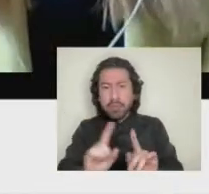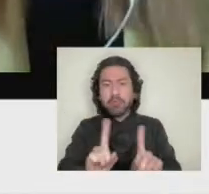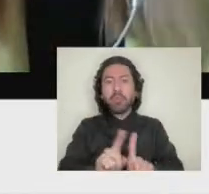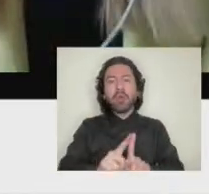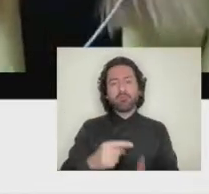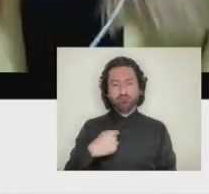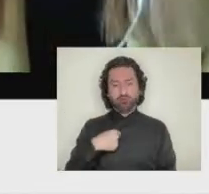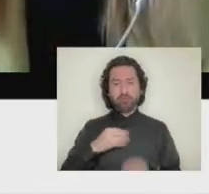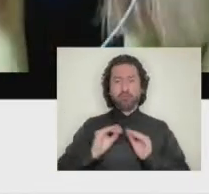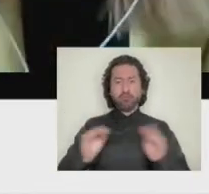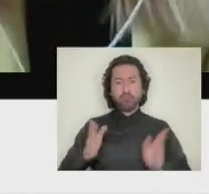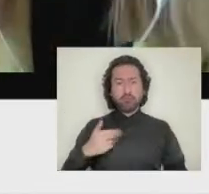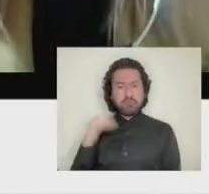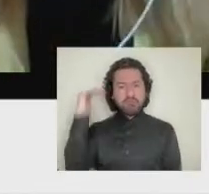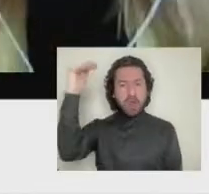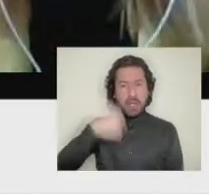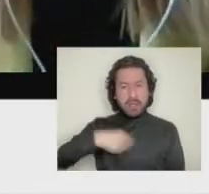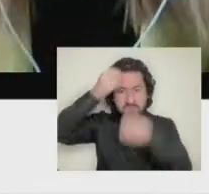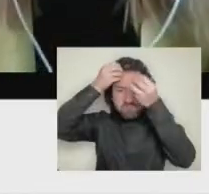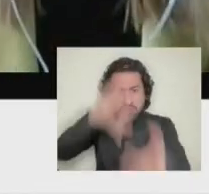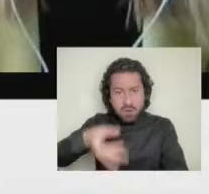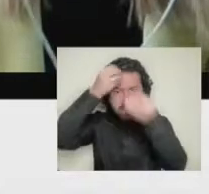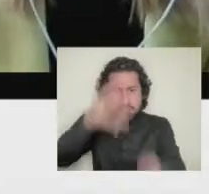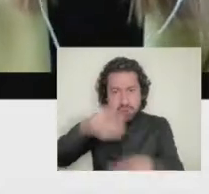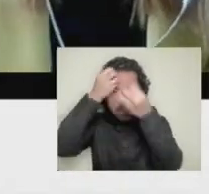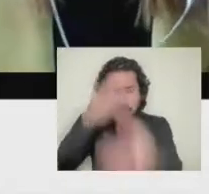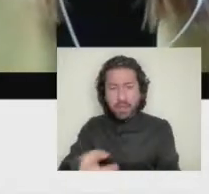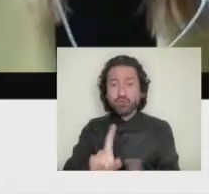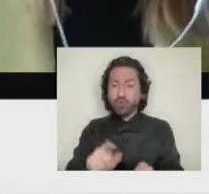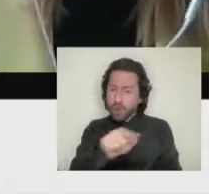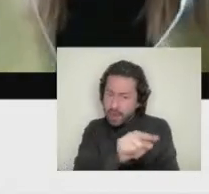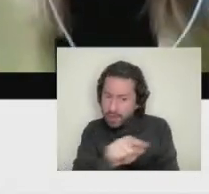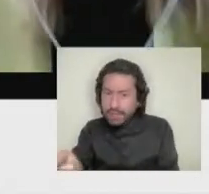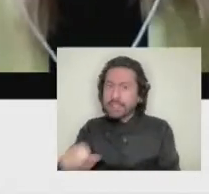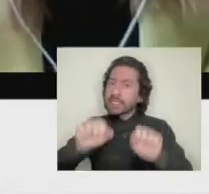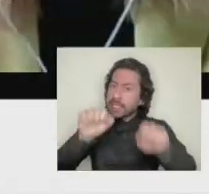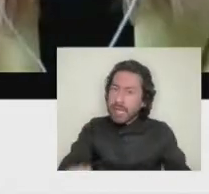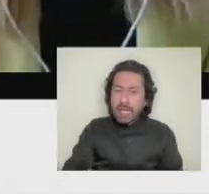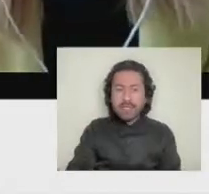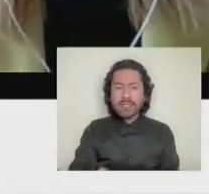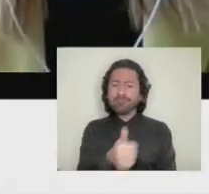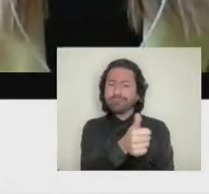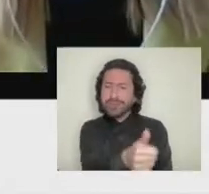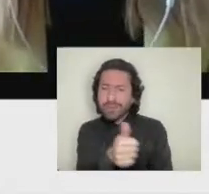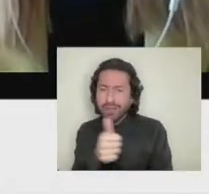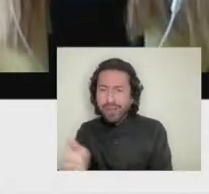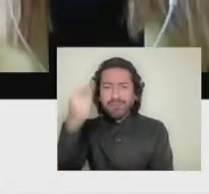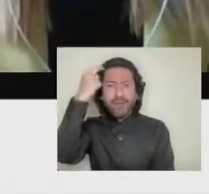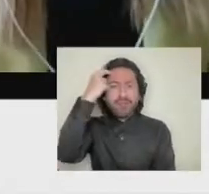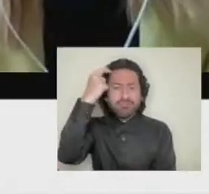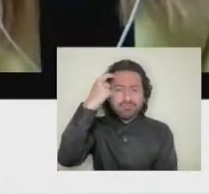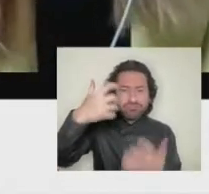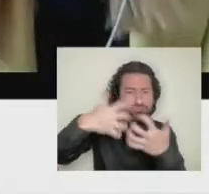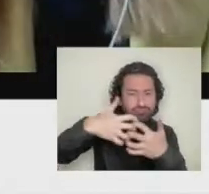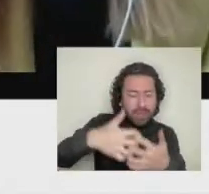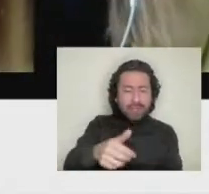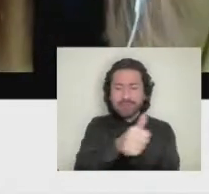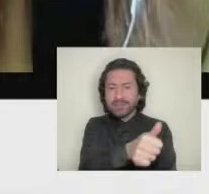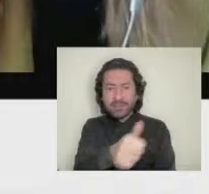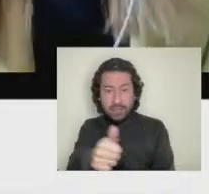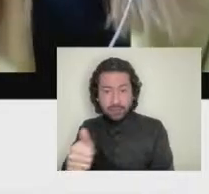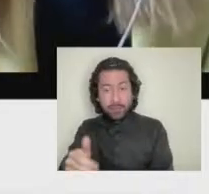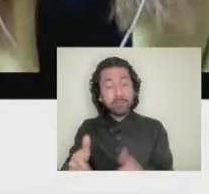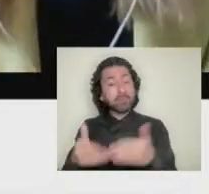to know what the teacher think about. That is to be an autonomous thinker. That is